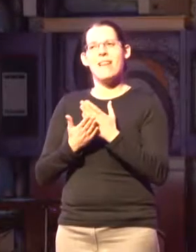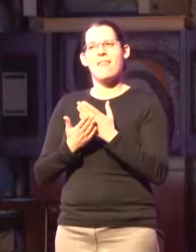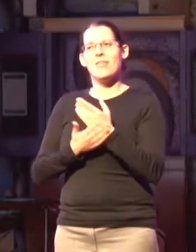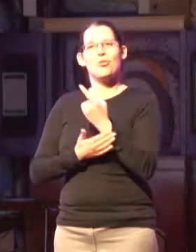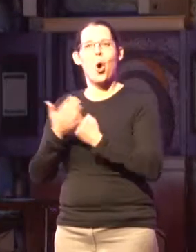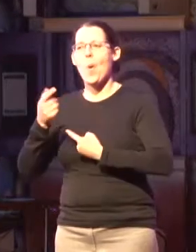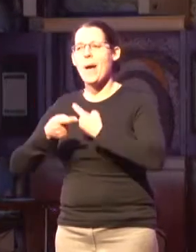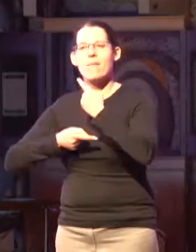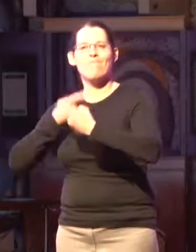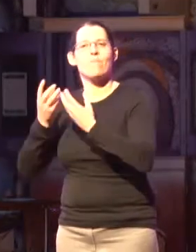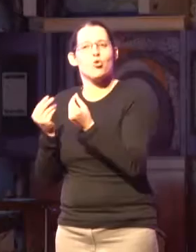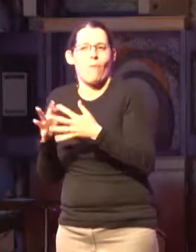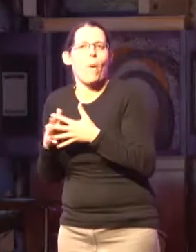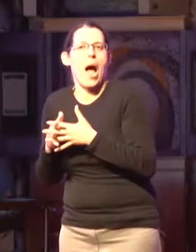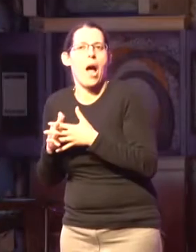just software,